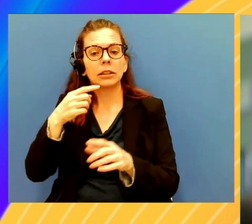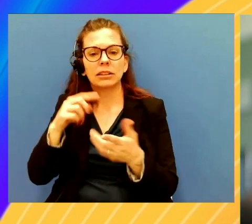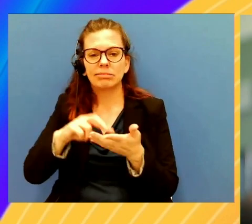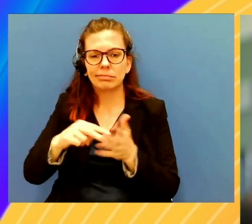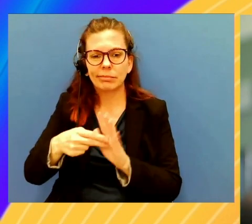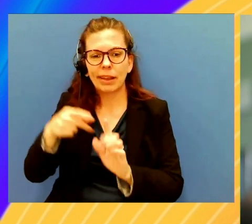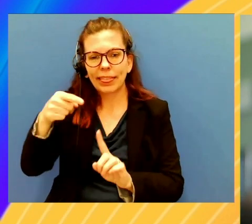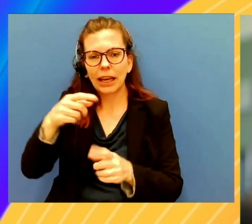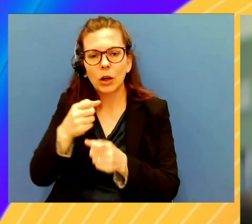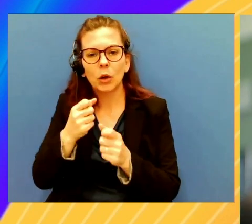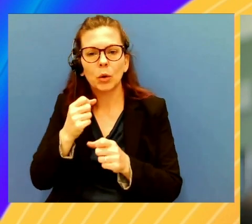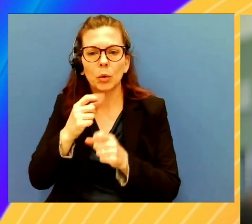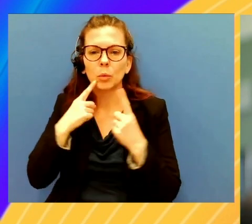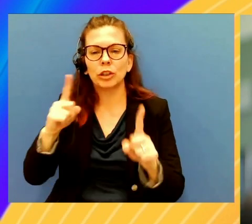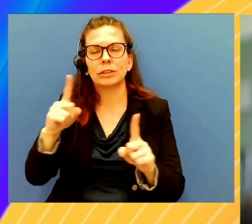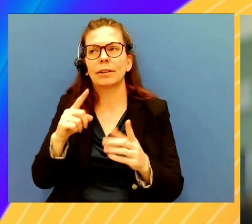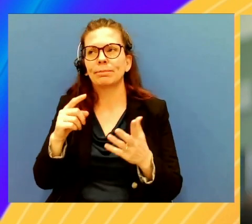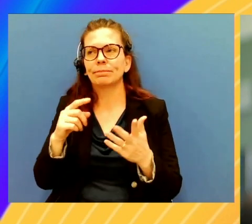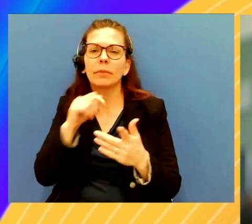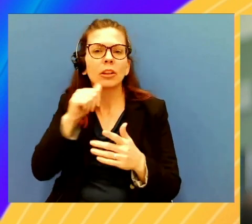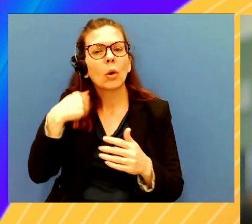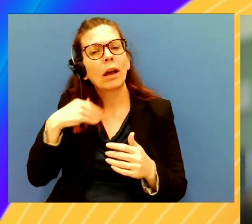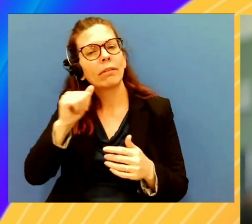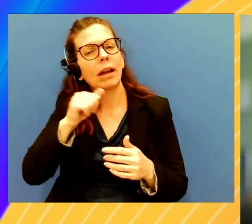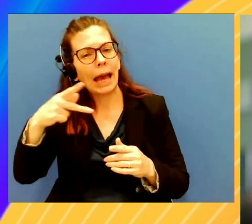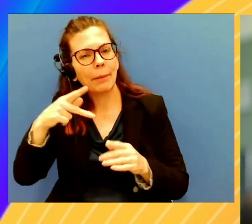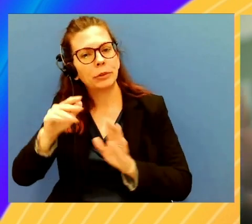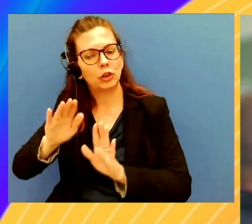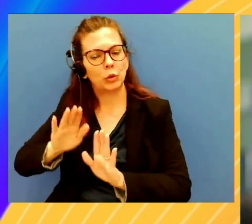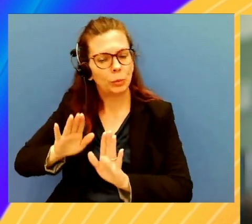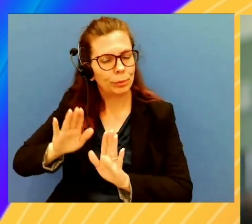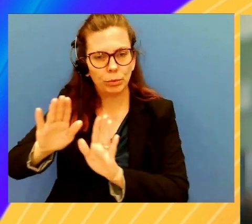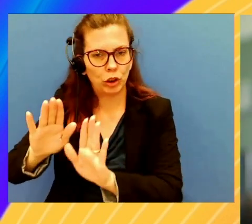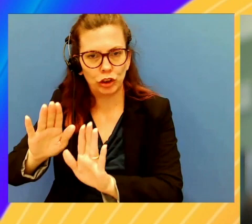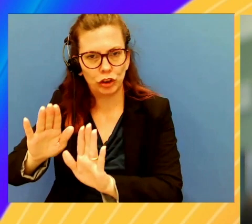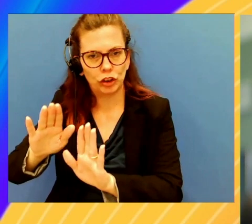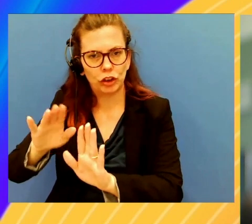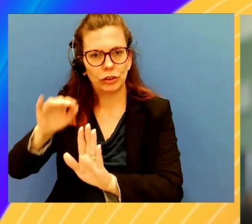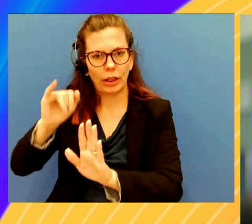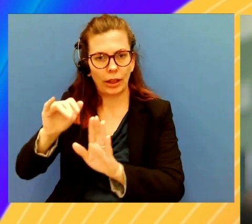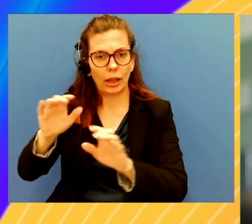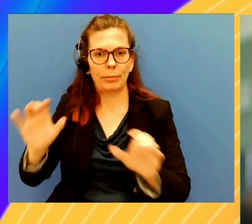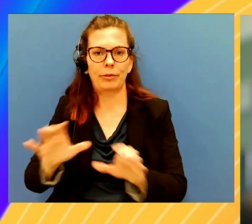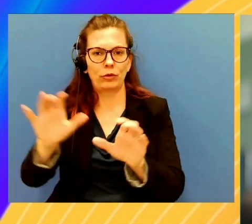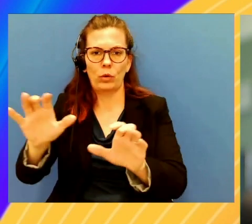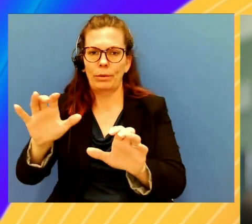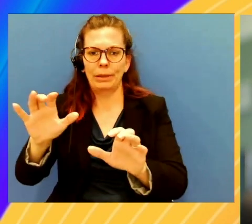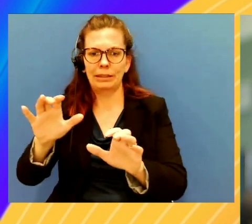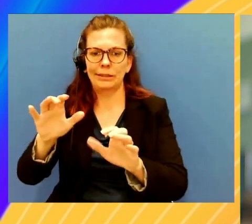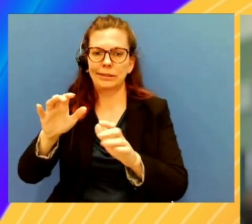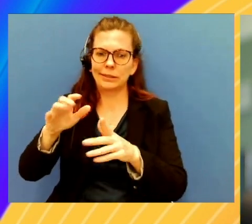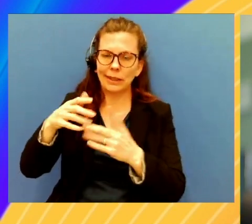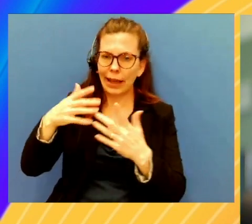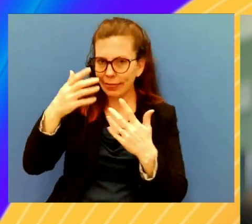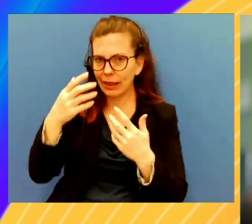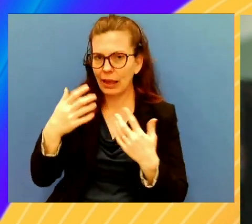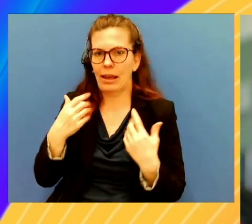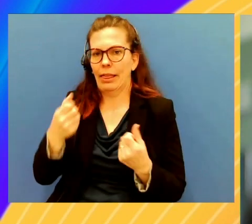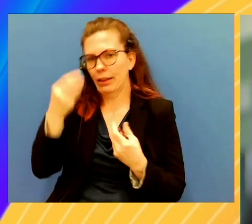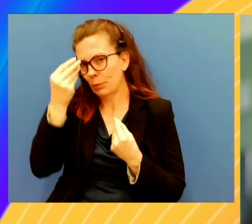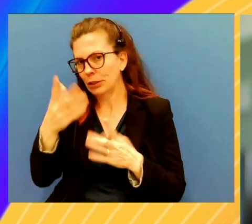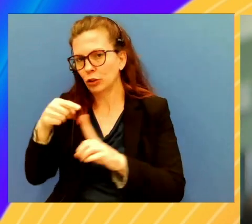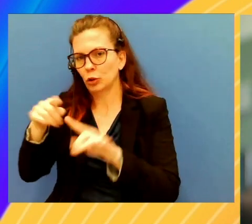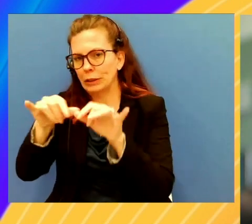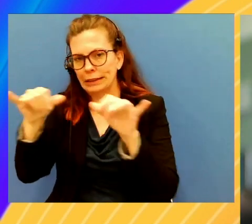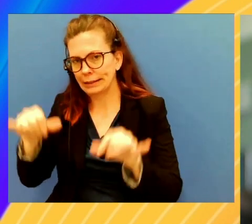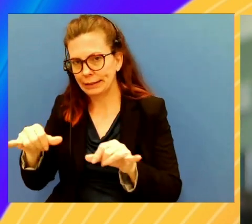is you don't have an application that is pushing its performance and health information to a system,